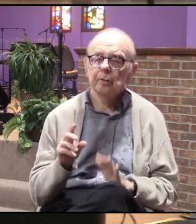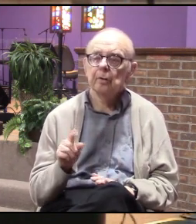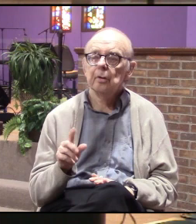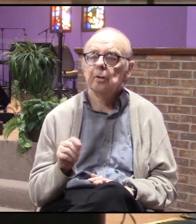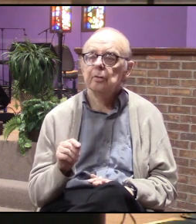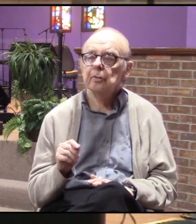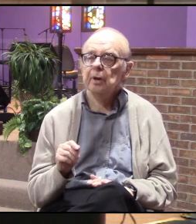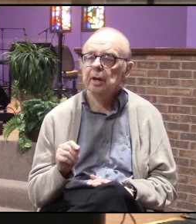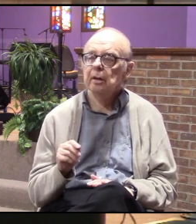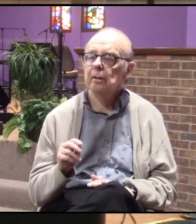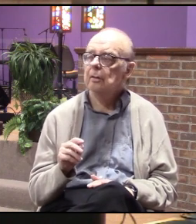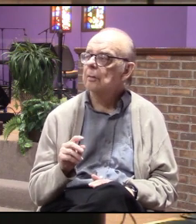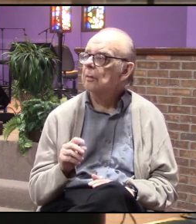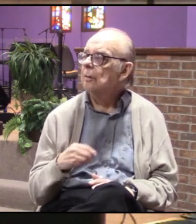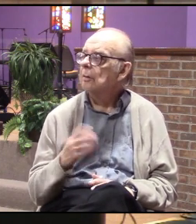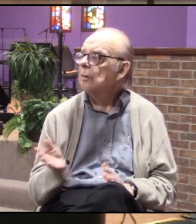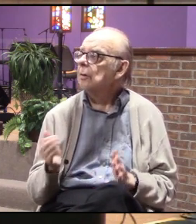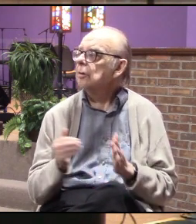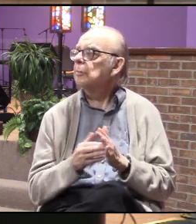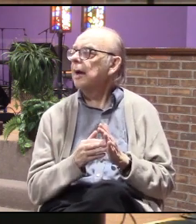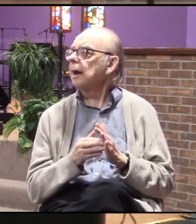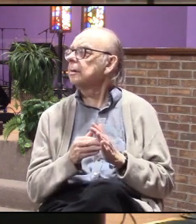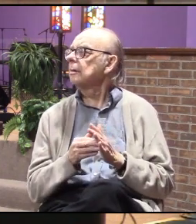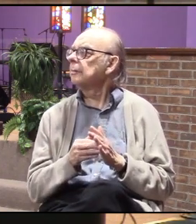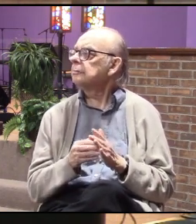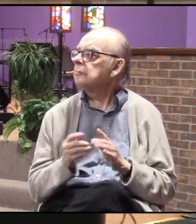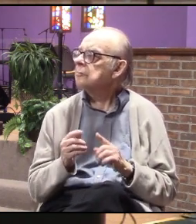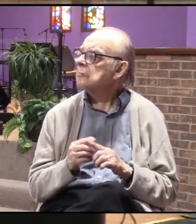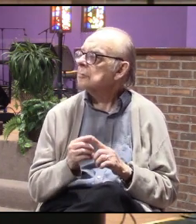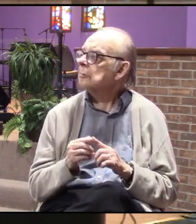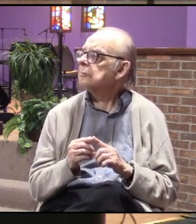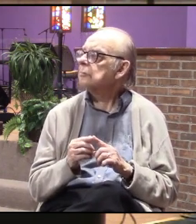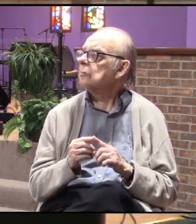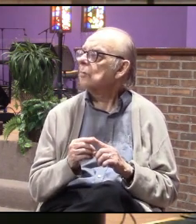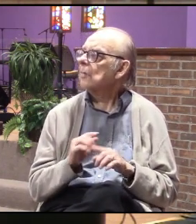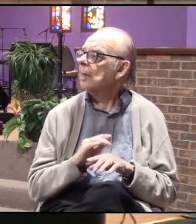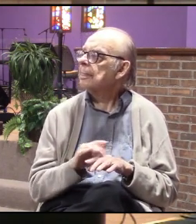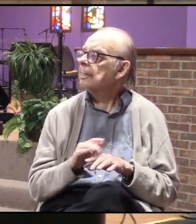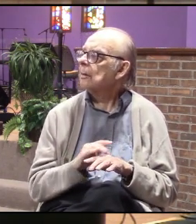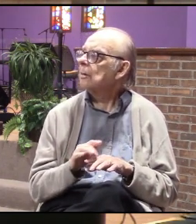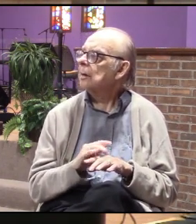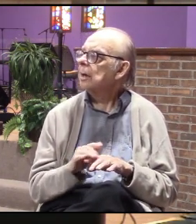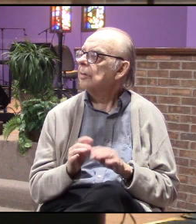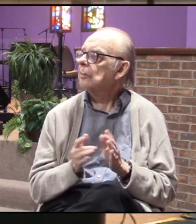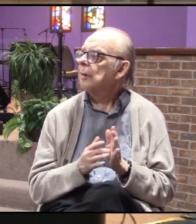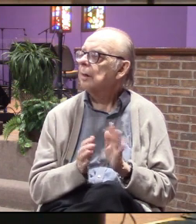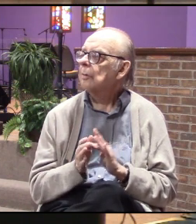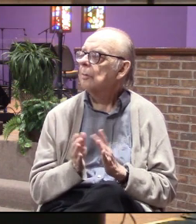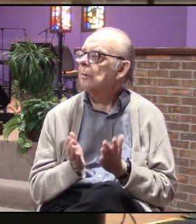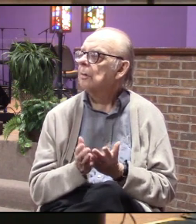screen. We're going to go back to kind of early in the Bible.